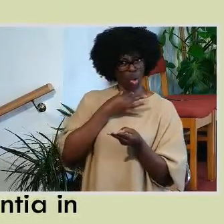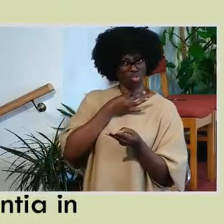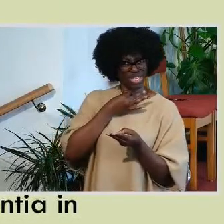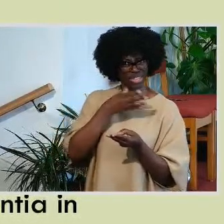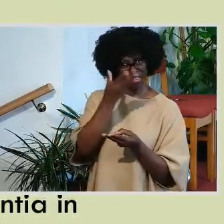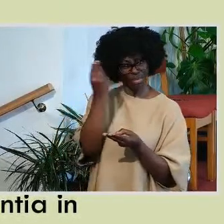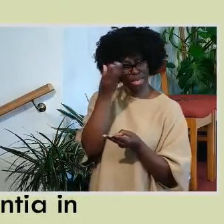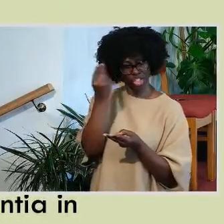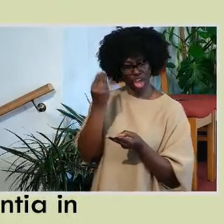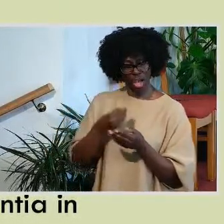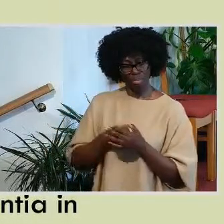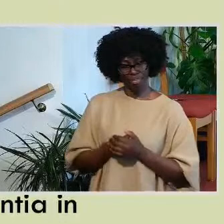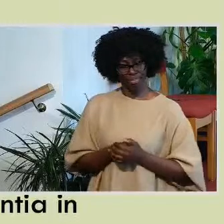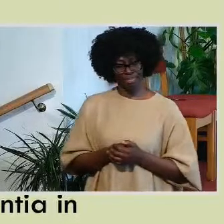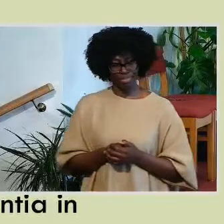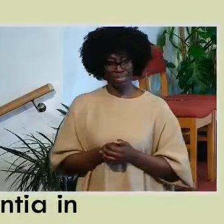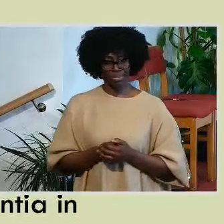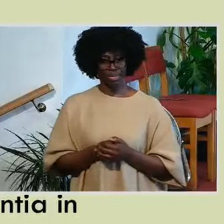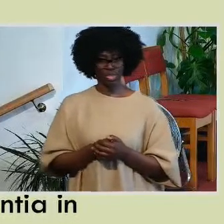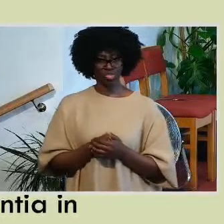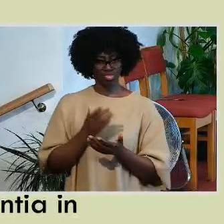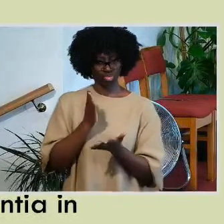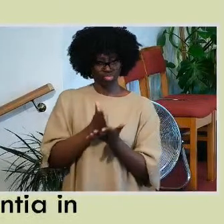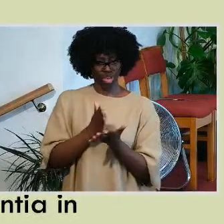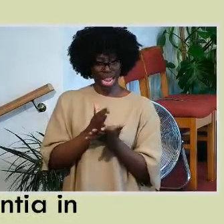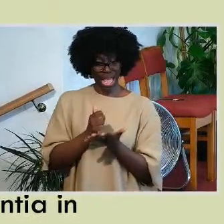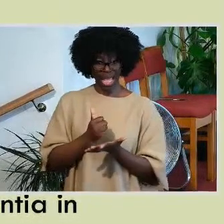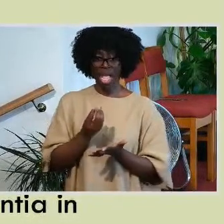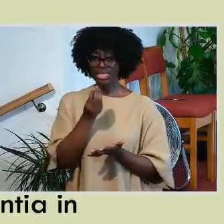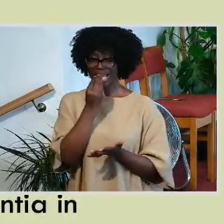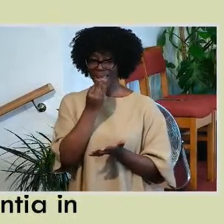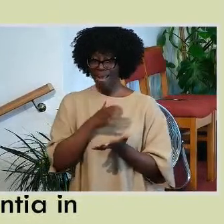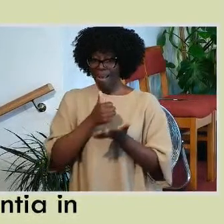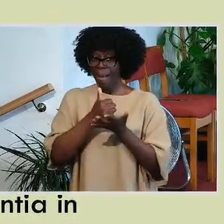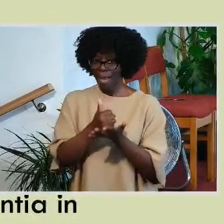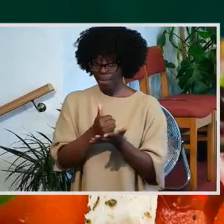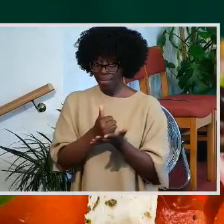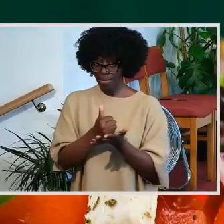have such kind of a diet to reduce dementia.